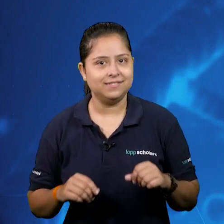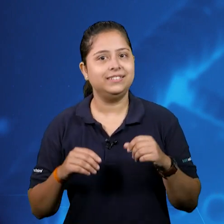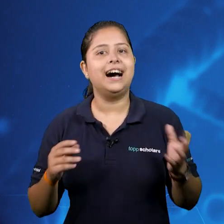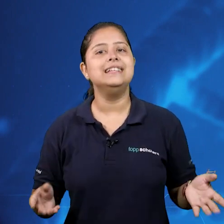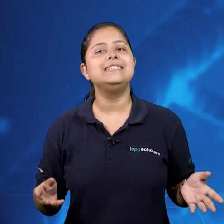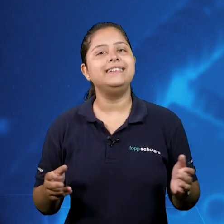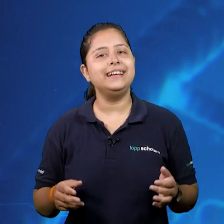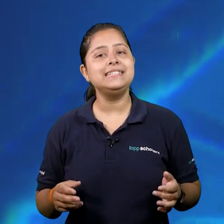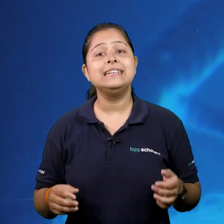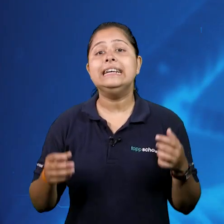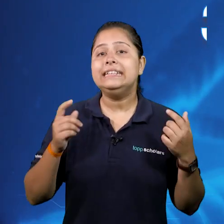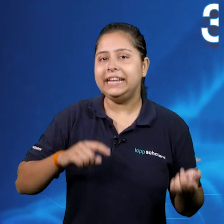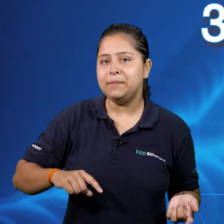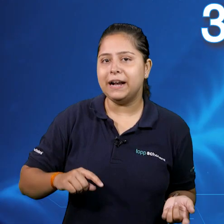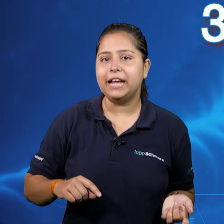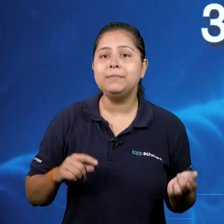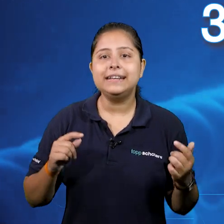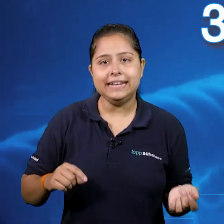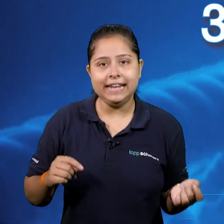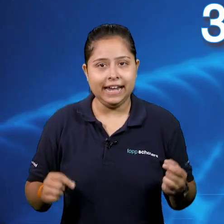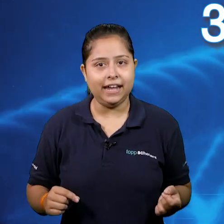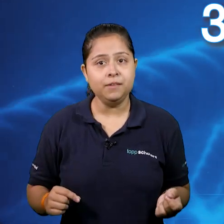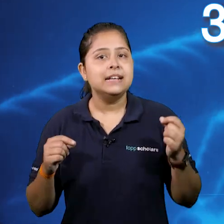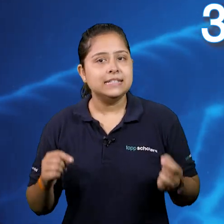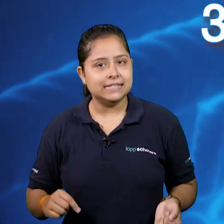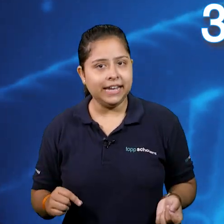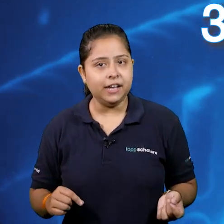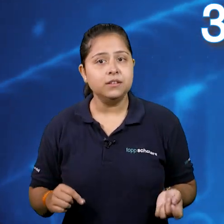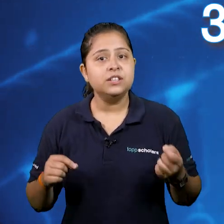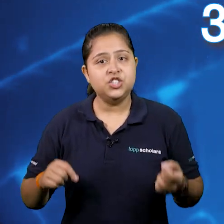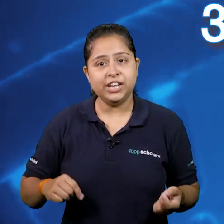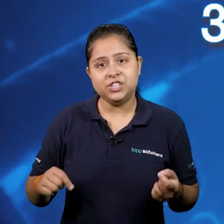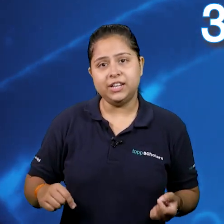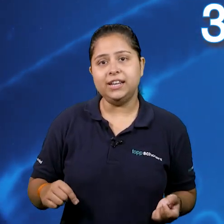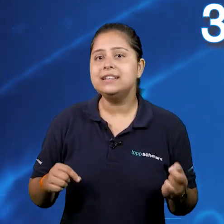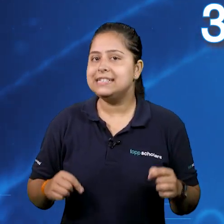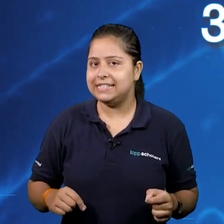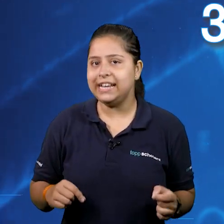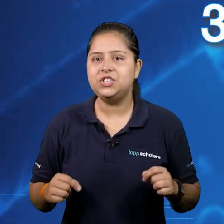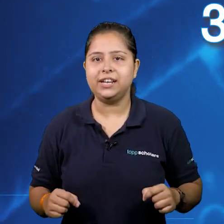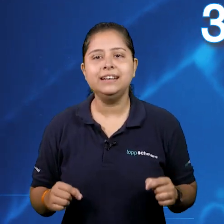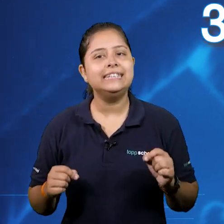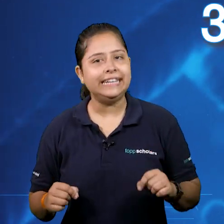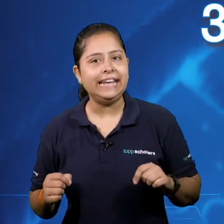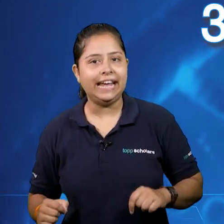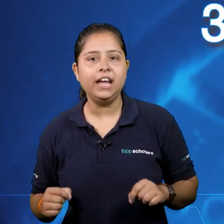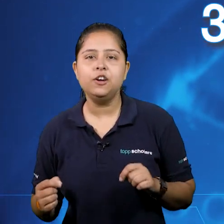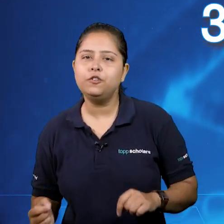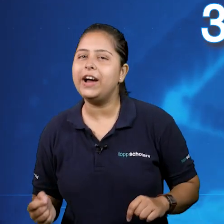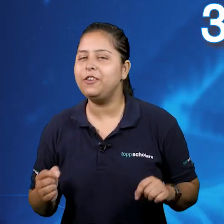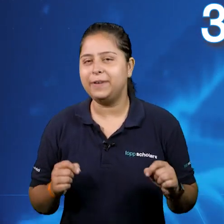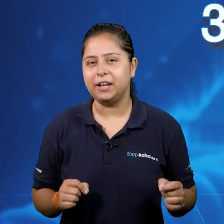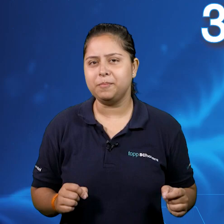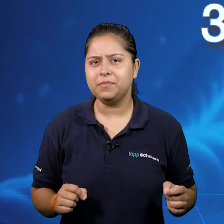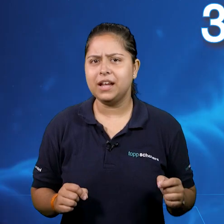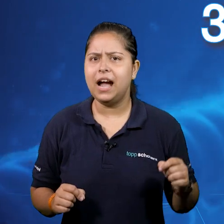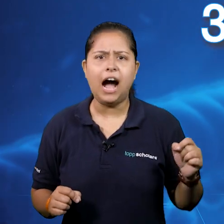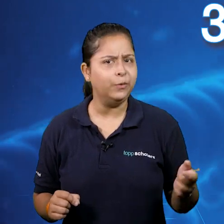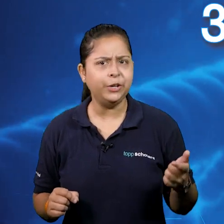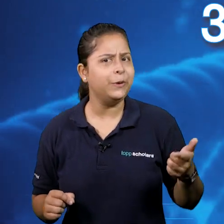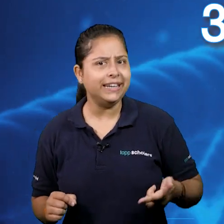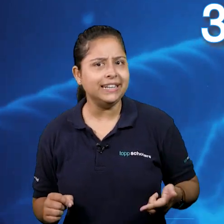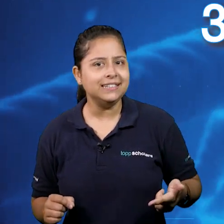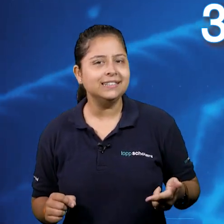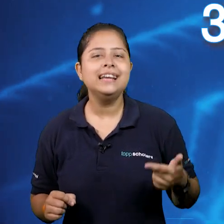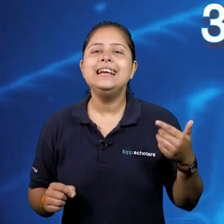Yes, the answer is 3' TA CGG CG TA 5'.